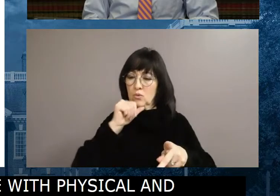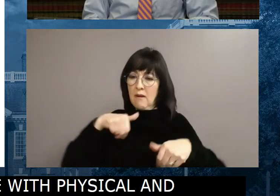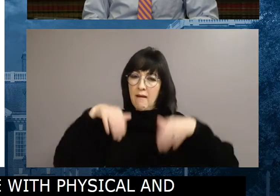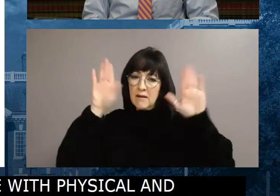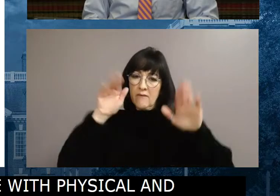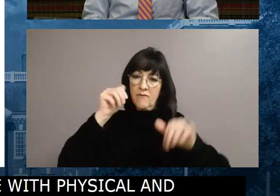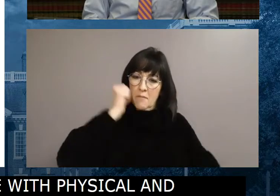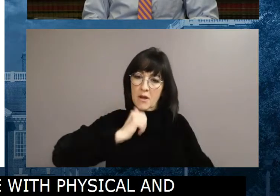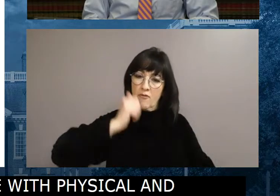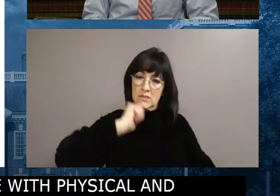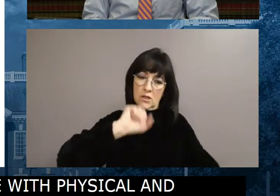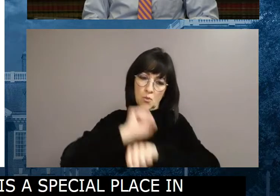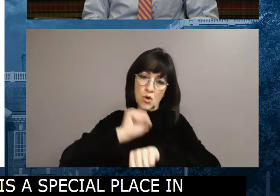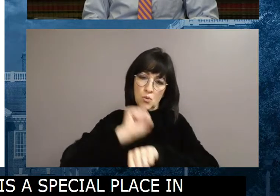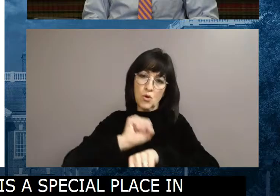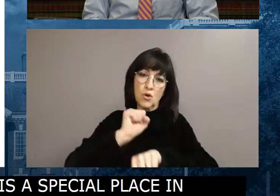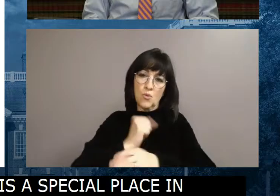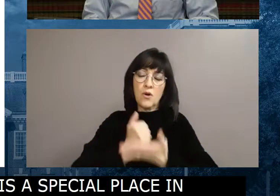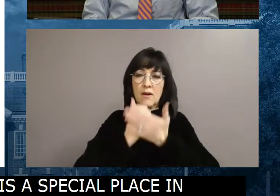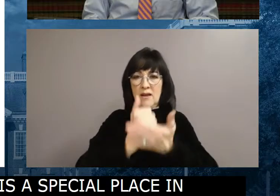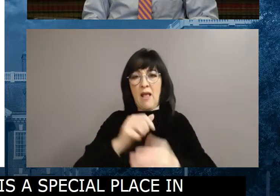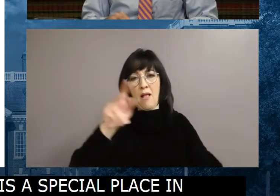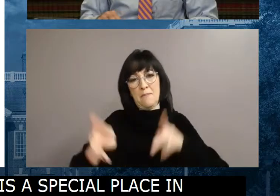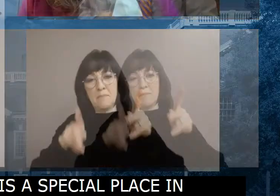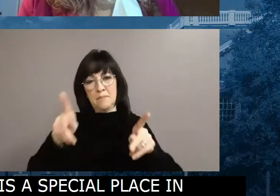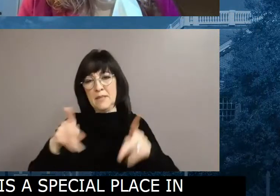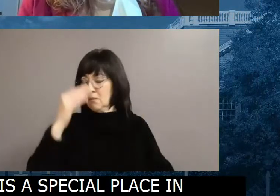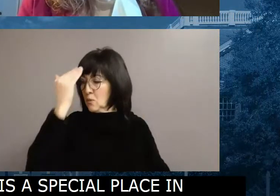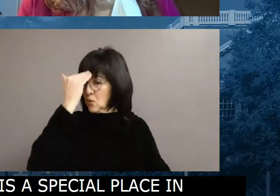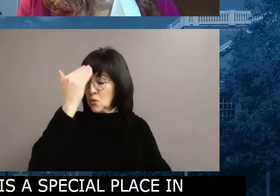media here, and we're open to their questions.